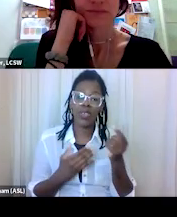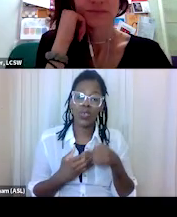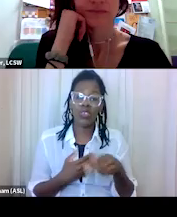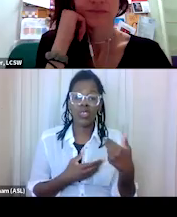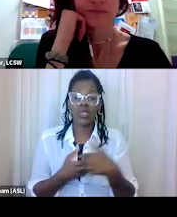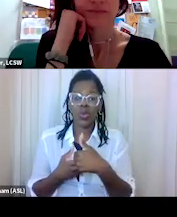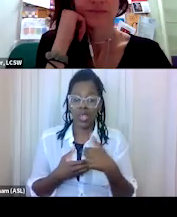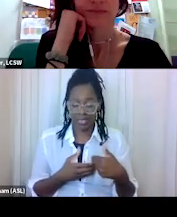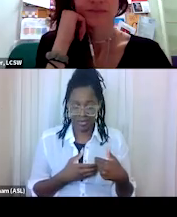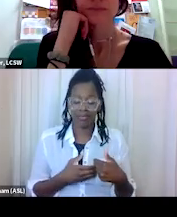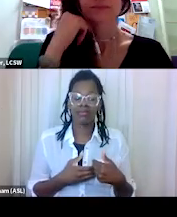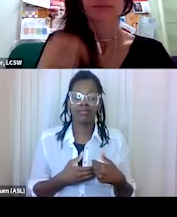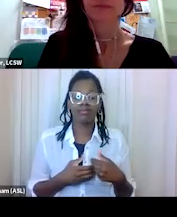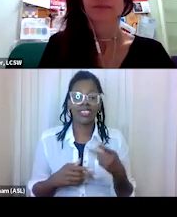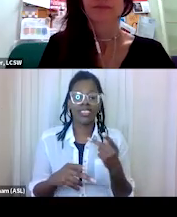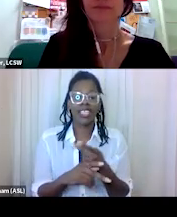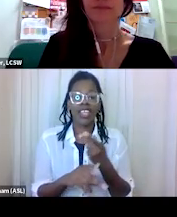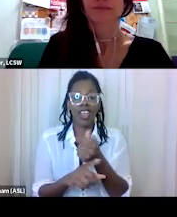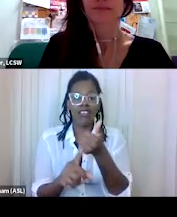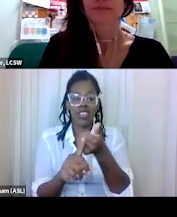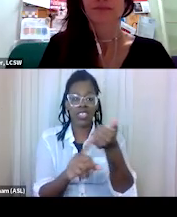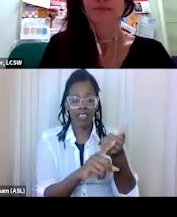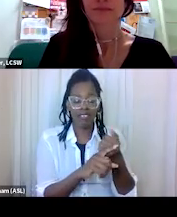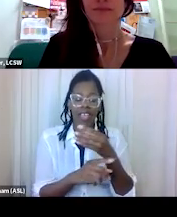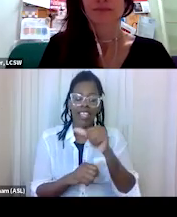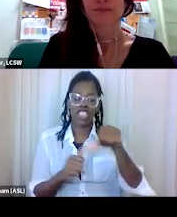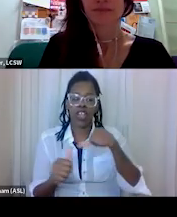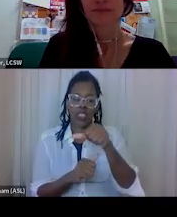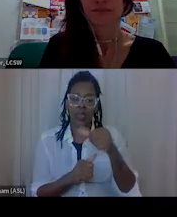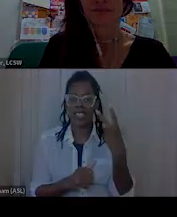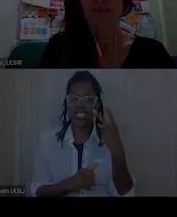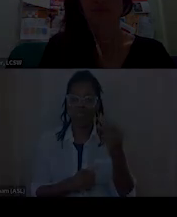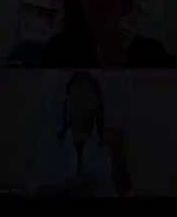joining us. Take care of yourselves, take care of each other, and we will see you next time.